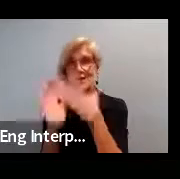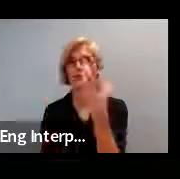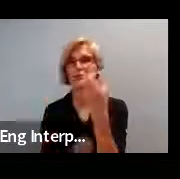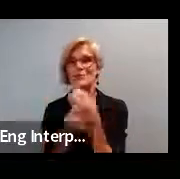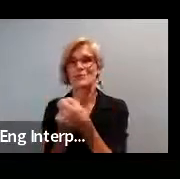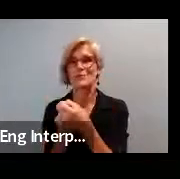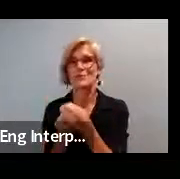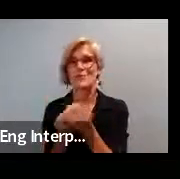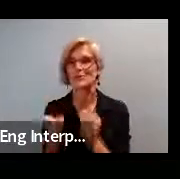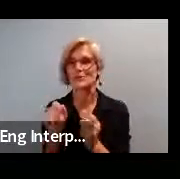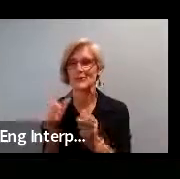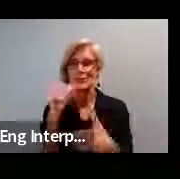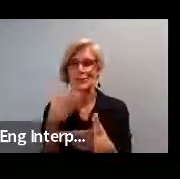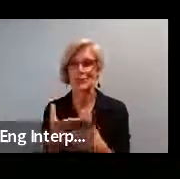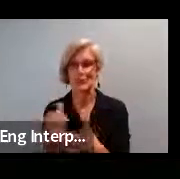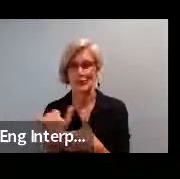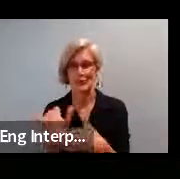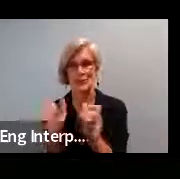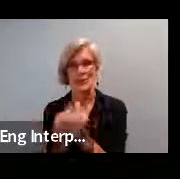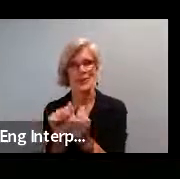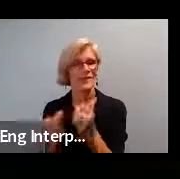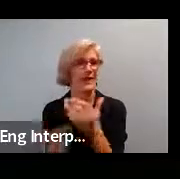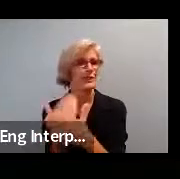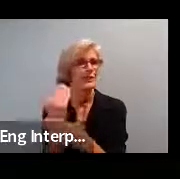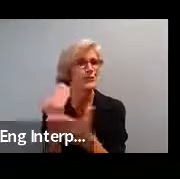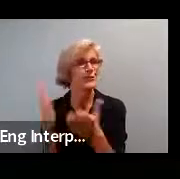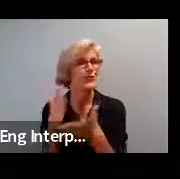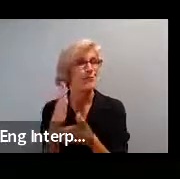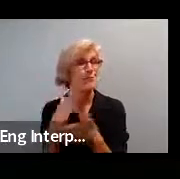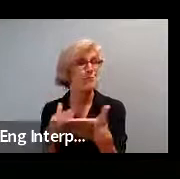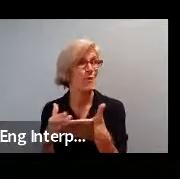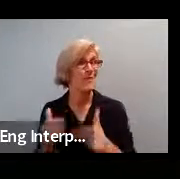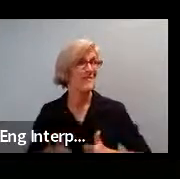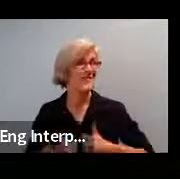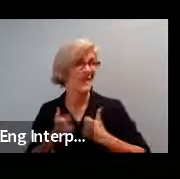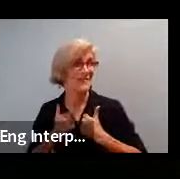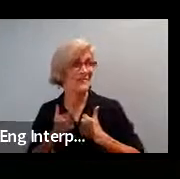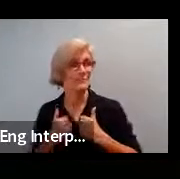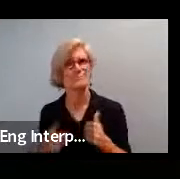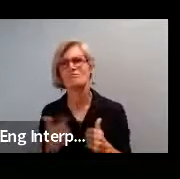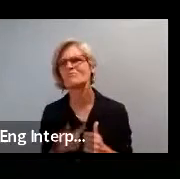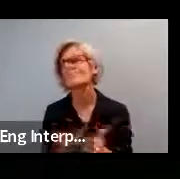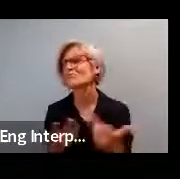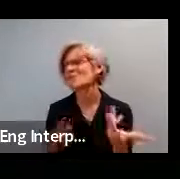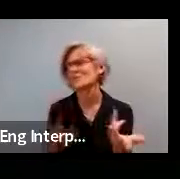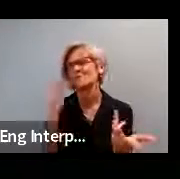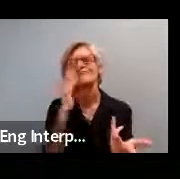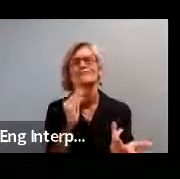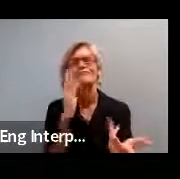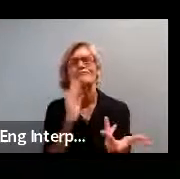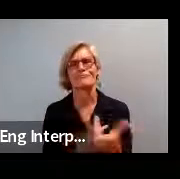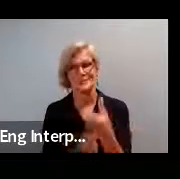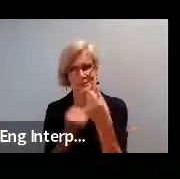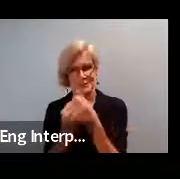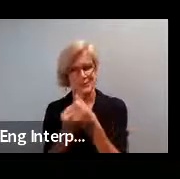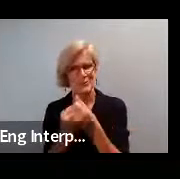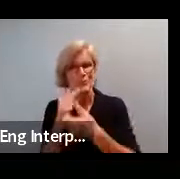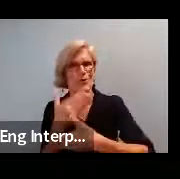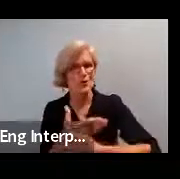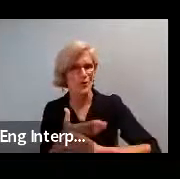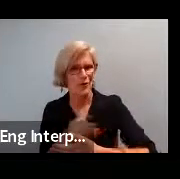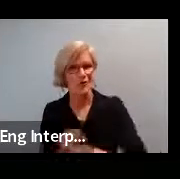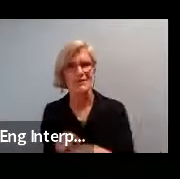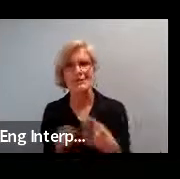your daughter with this new chapter. We're well versed to support your daughter. Please attend our Kinder Tea